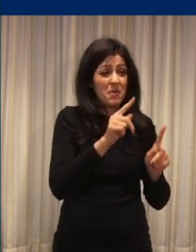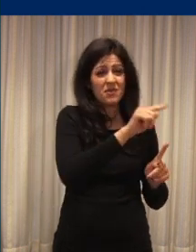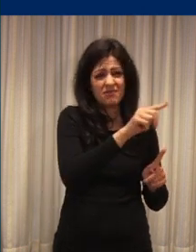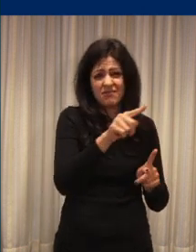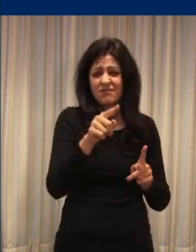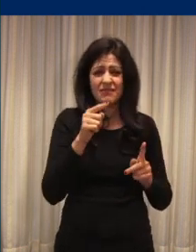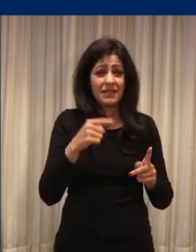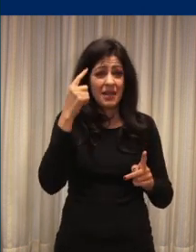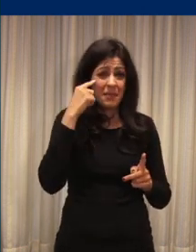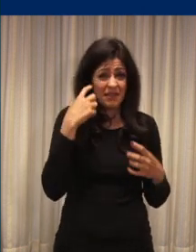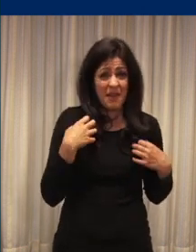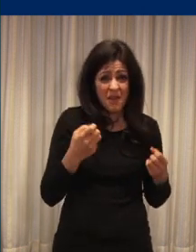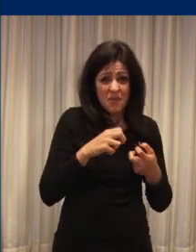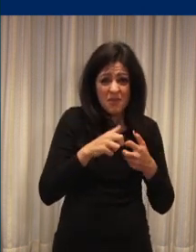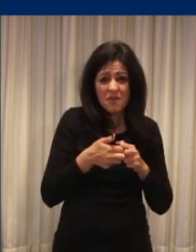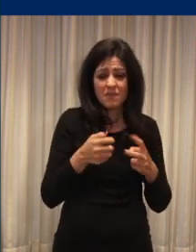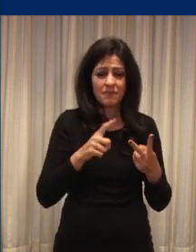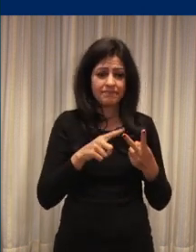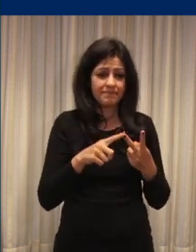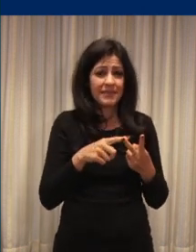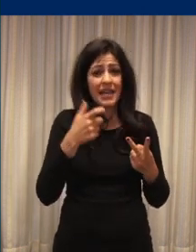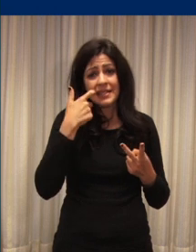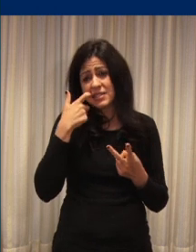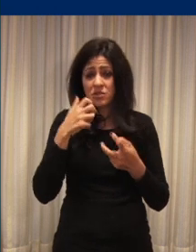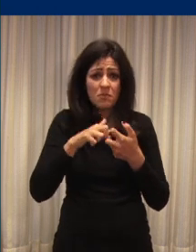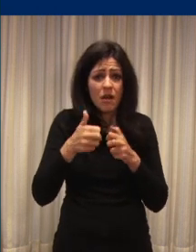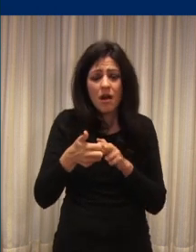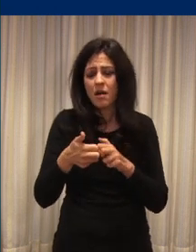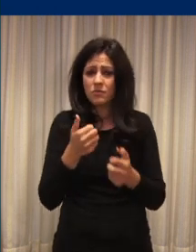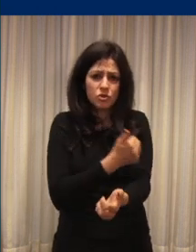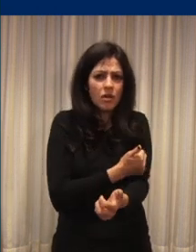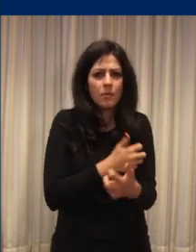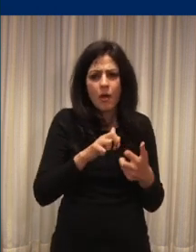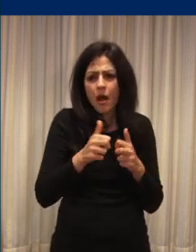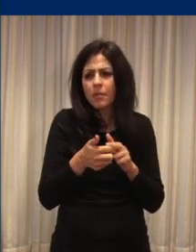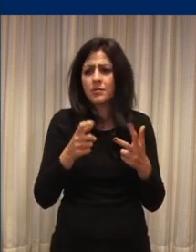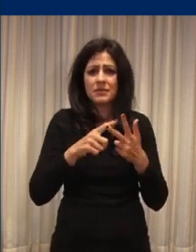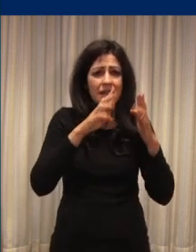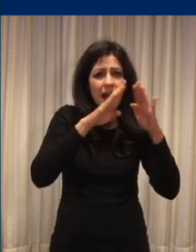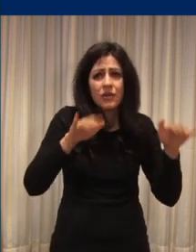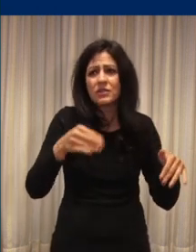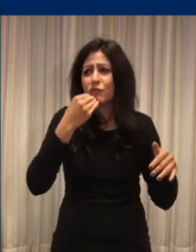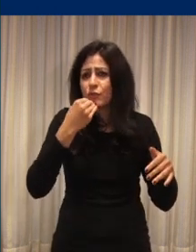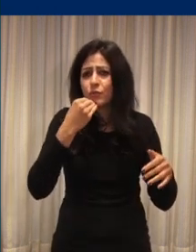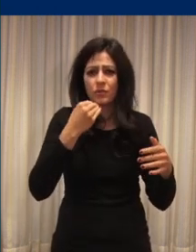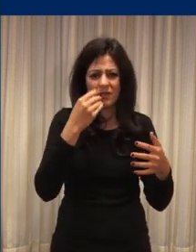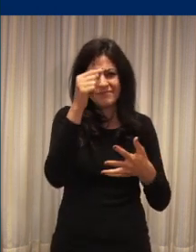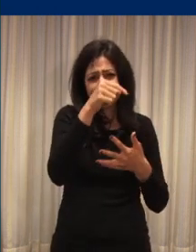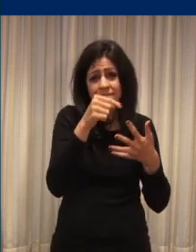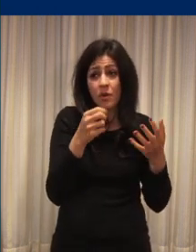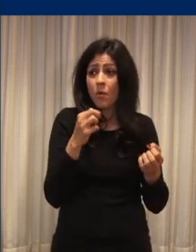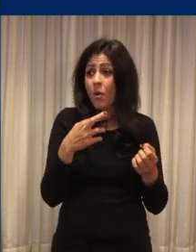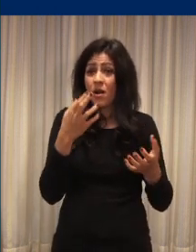dealing with addiction issues, those who need food, those who need housing and shelter, or may become homeless due to the